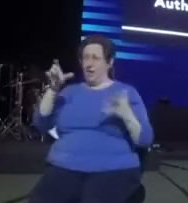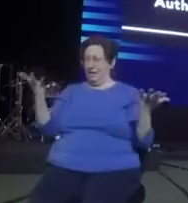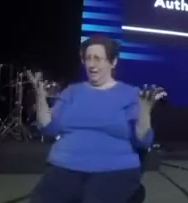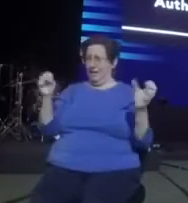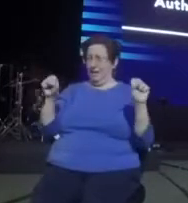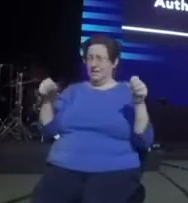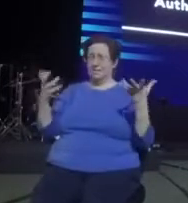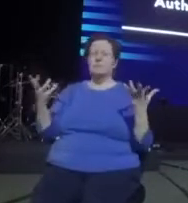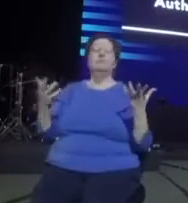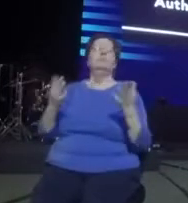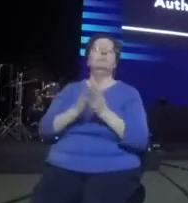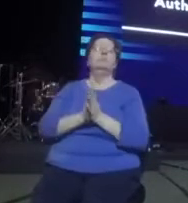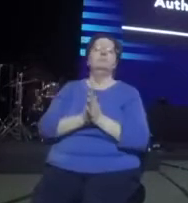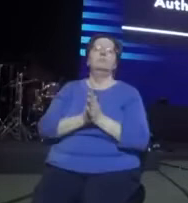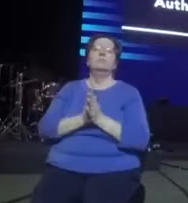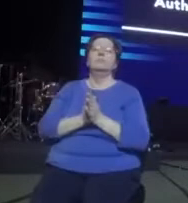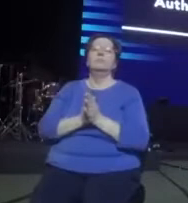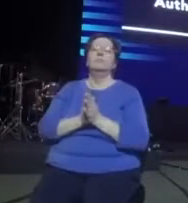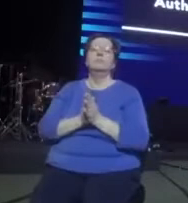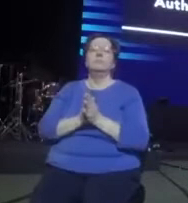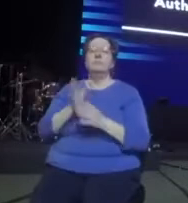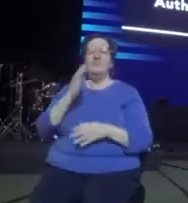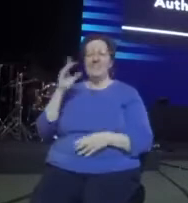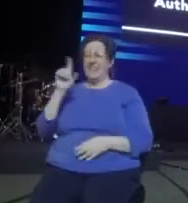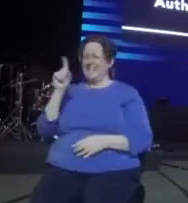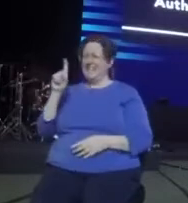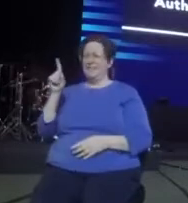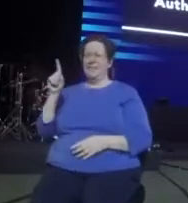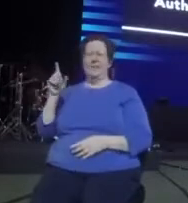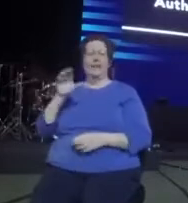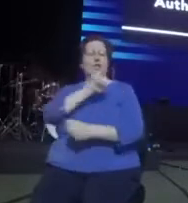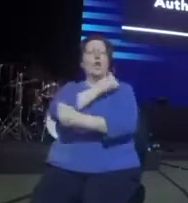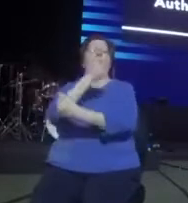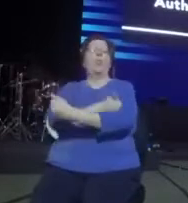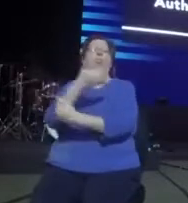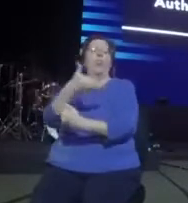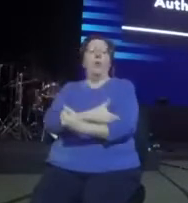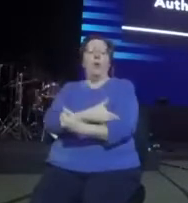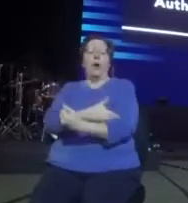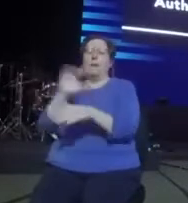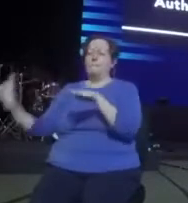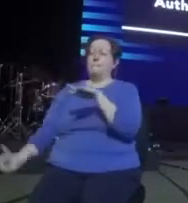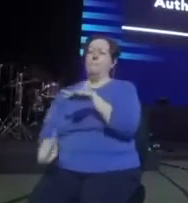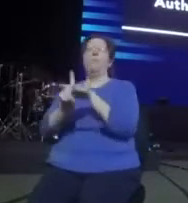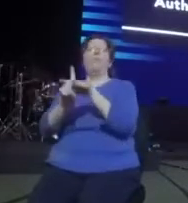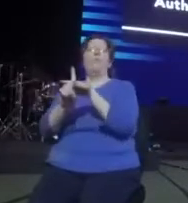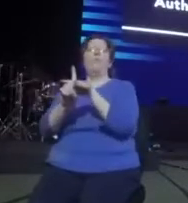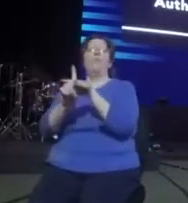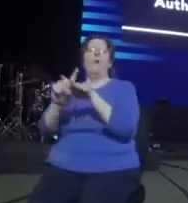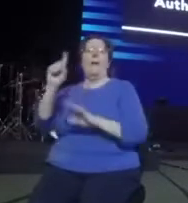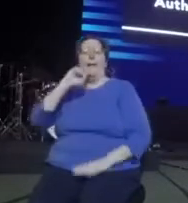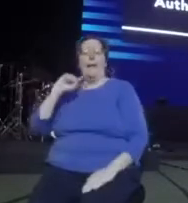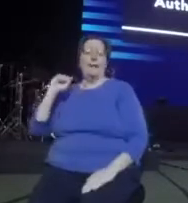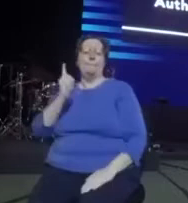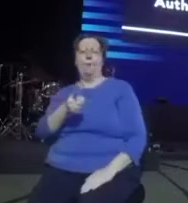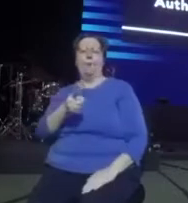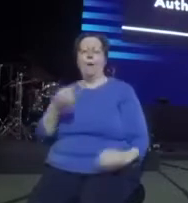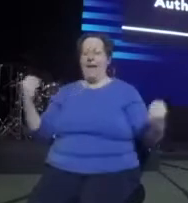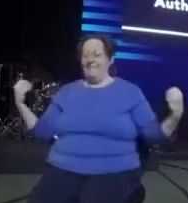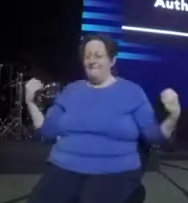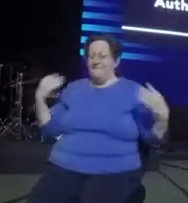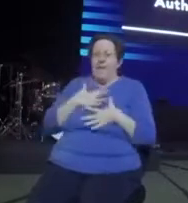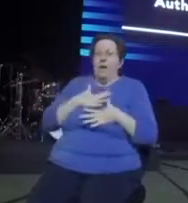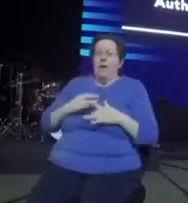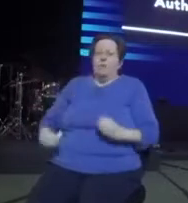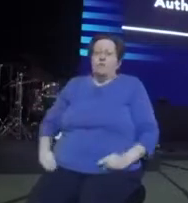gone crazy out there over something. So an authority came in and spoke and put fear in